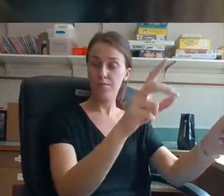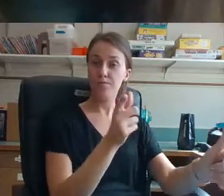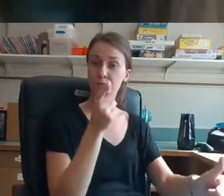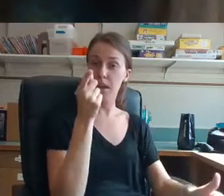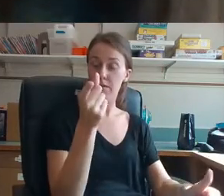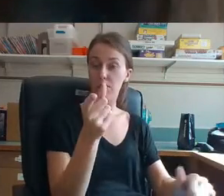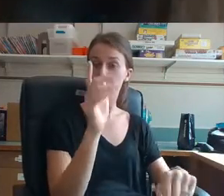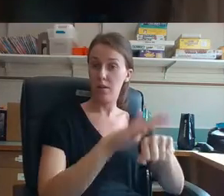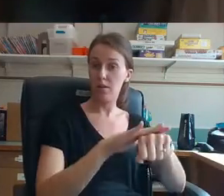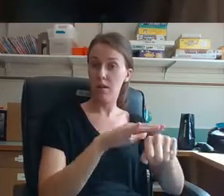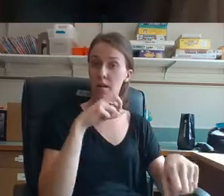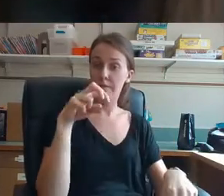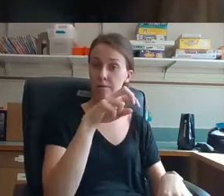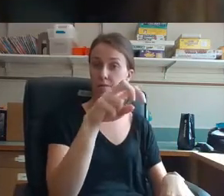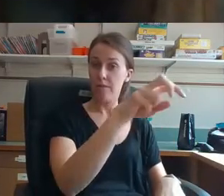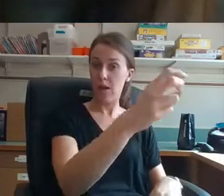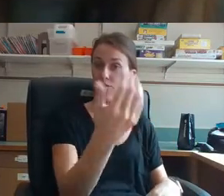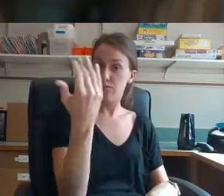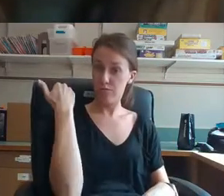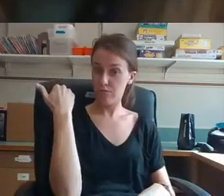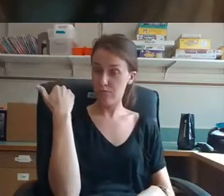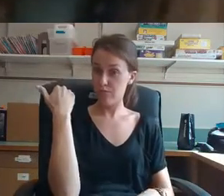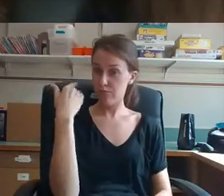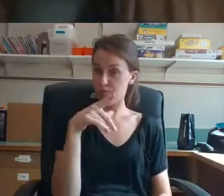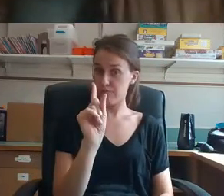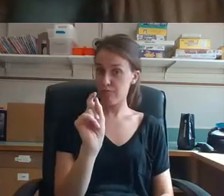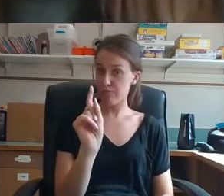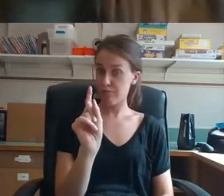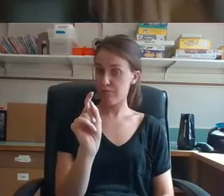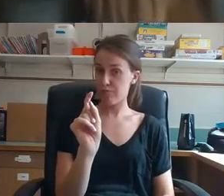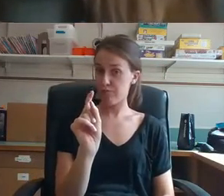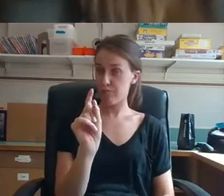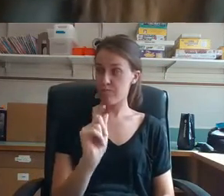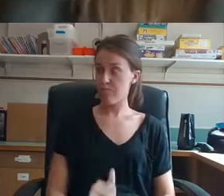Have you ever been on an adventure before?